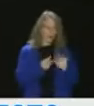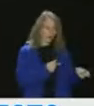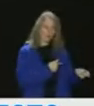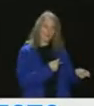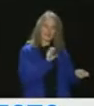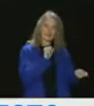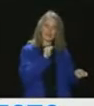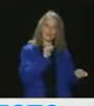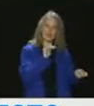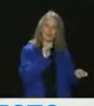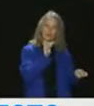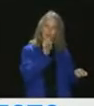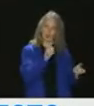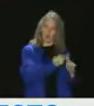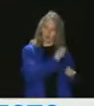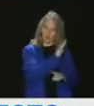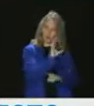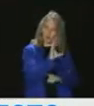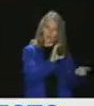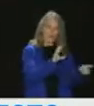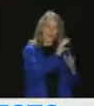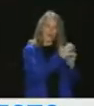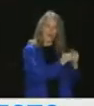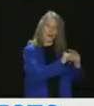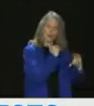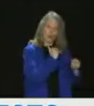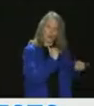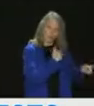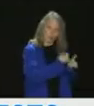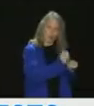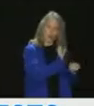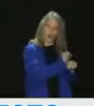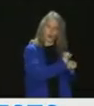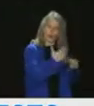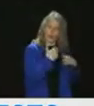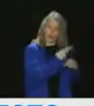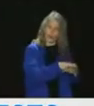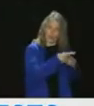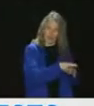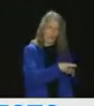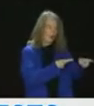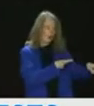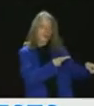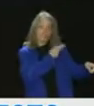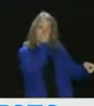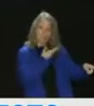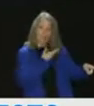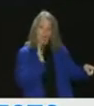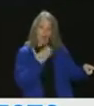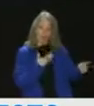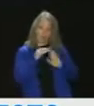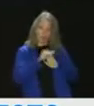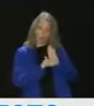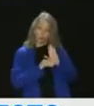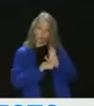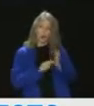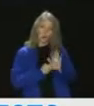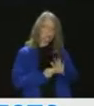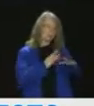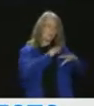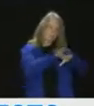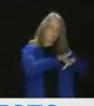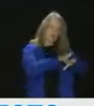BC, who also wrote to tell me that as a healthcare worker, our measures are keeping him safe. C'est